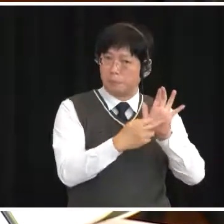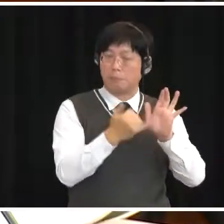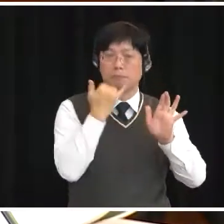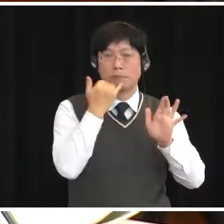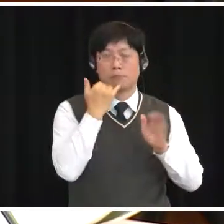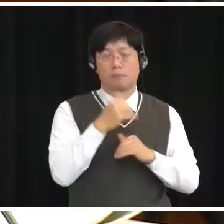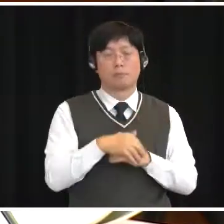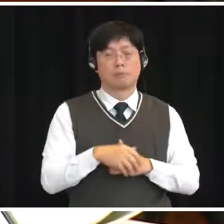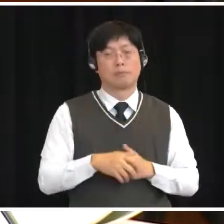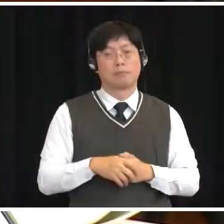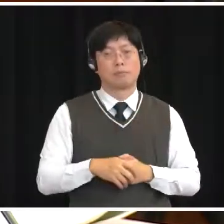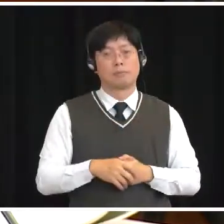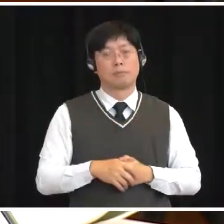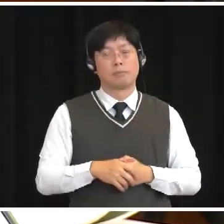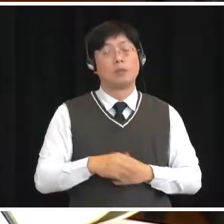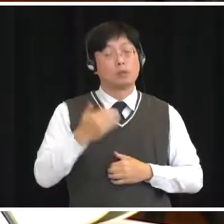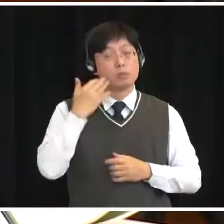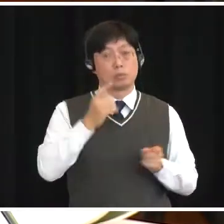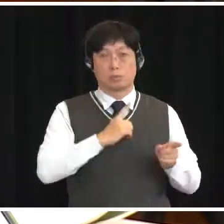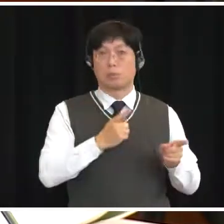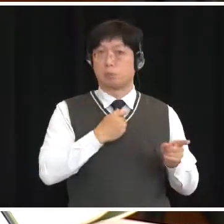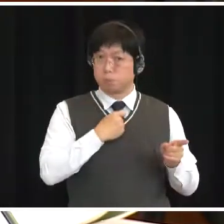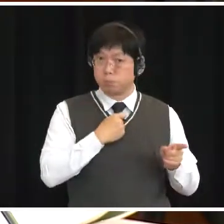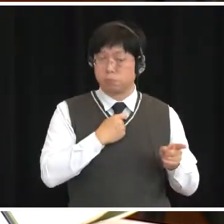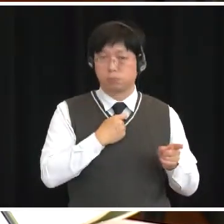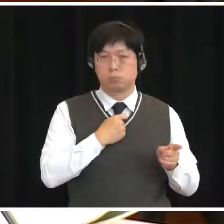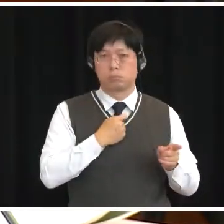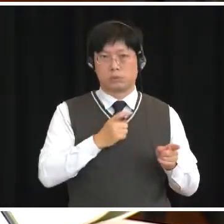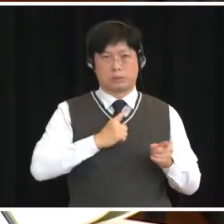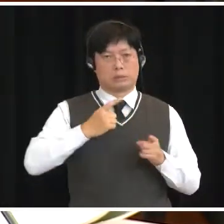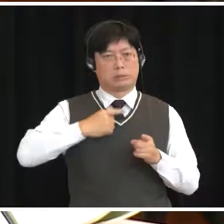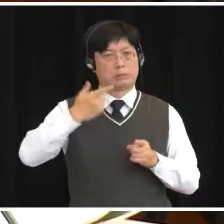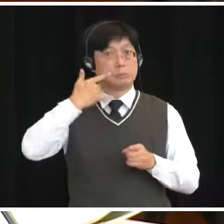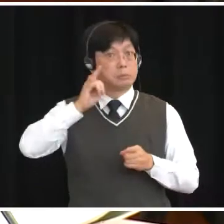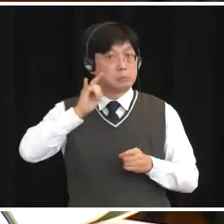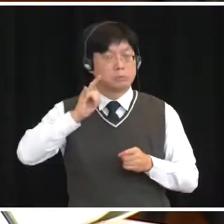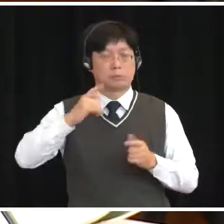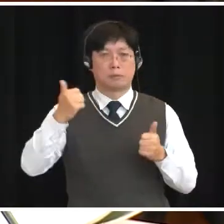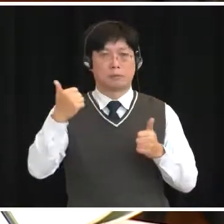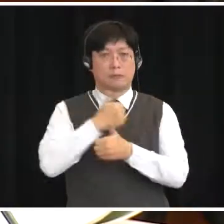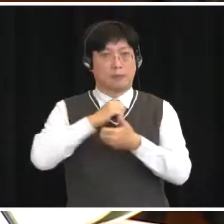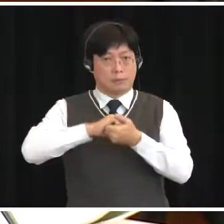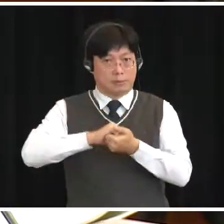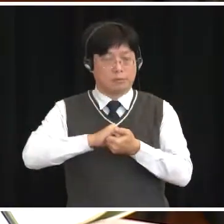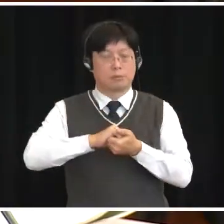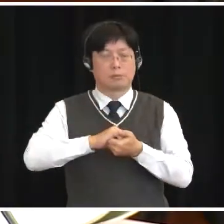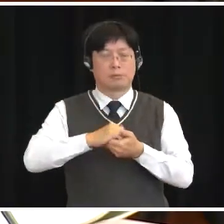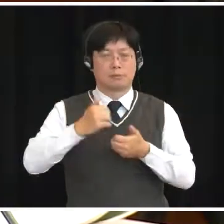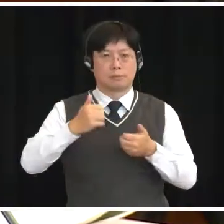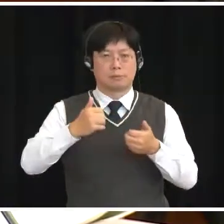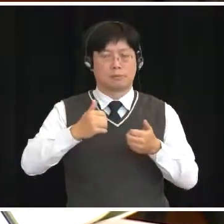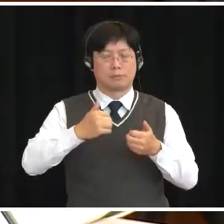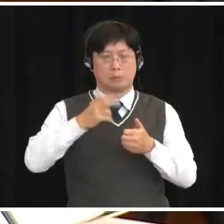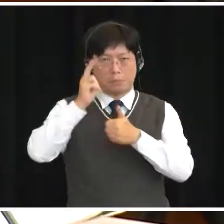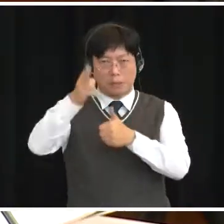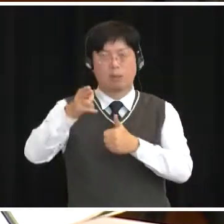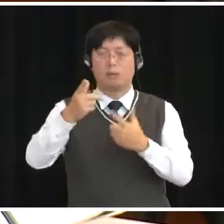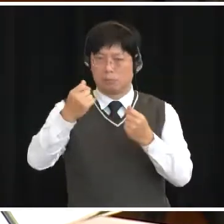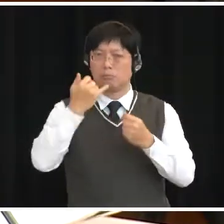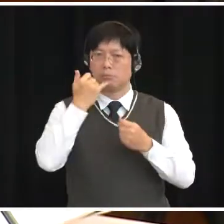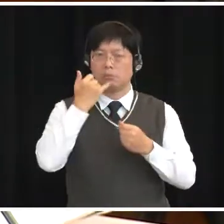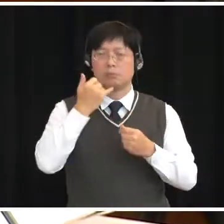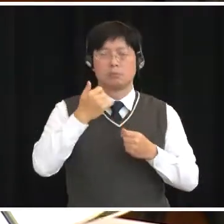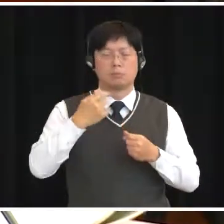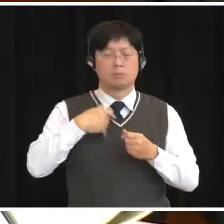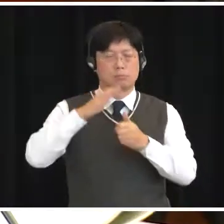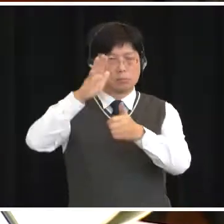can't choose their assistant to help express the opinions on their behalf,